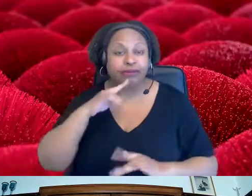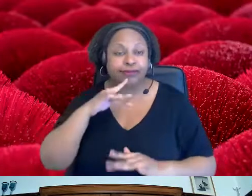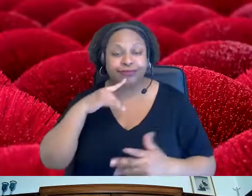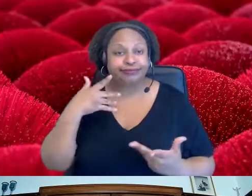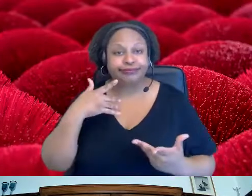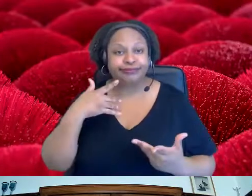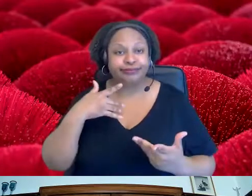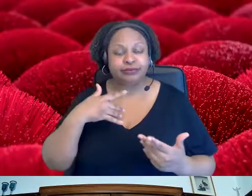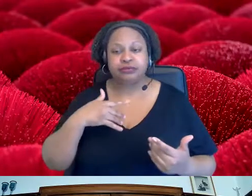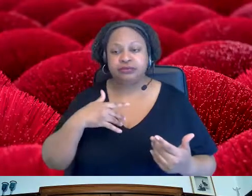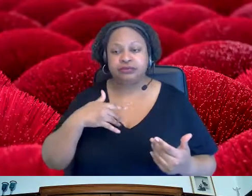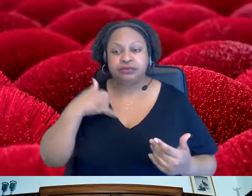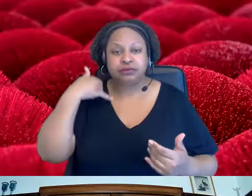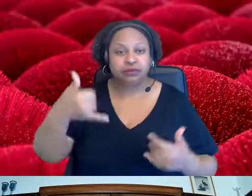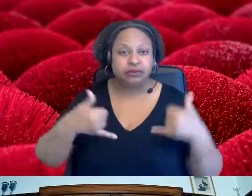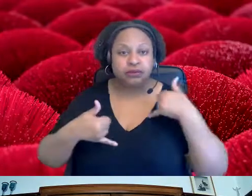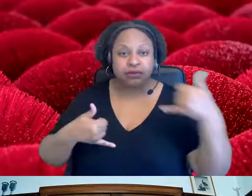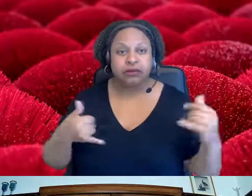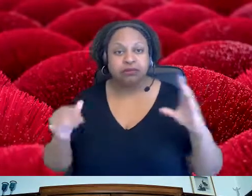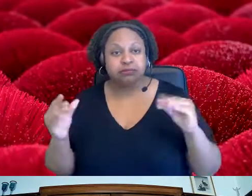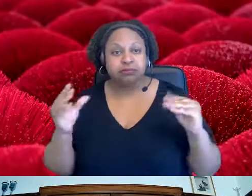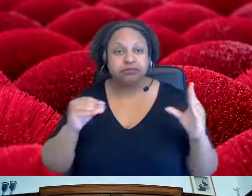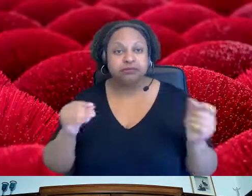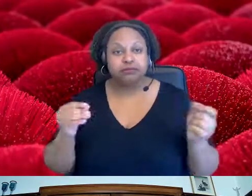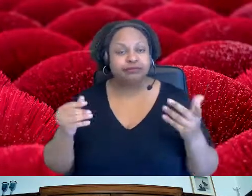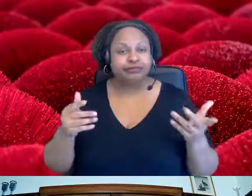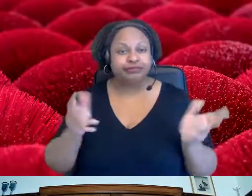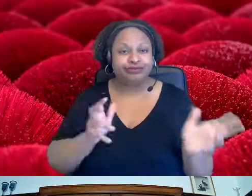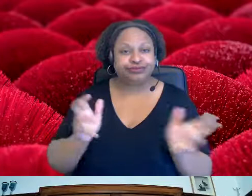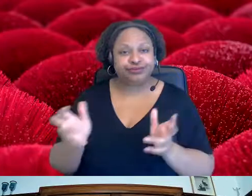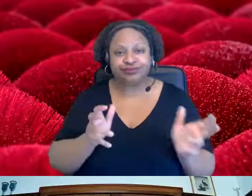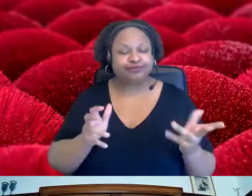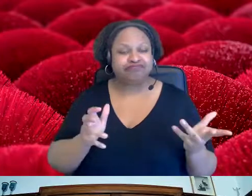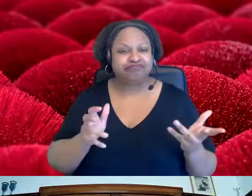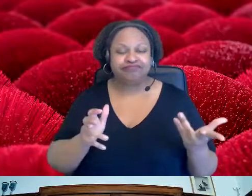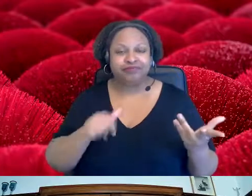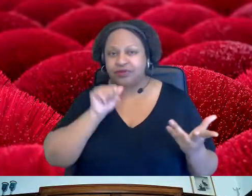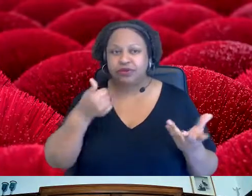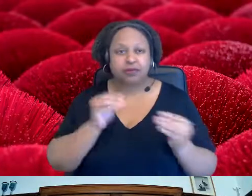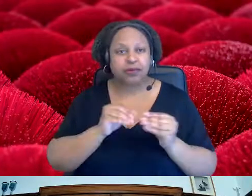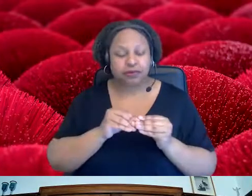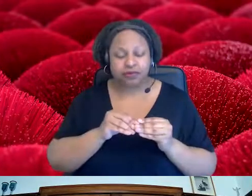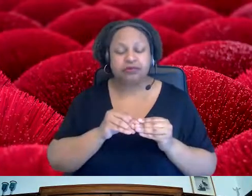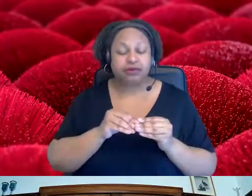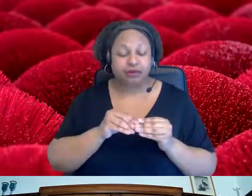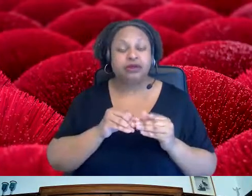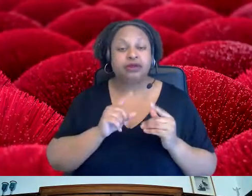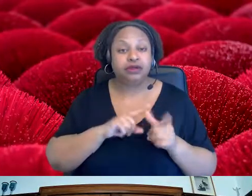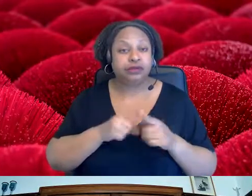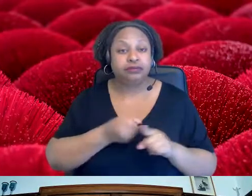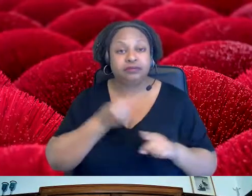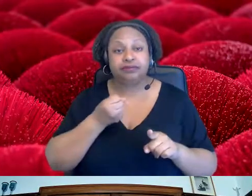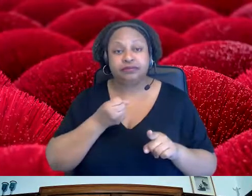forth and, you know, and then there's lots of room for those protocols to slip by.